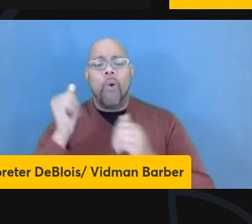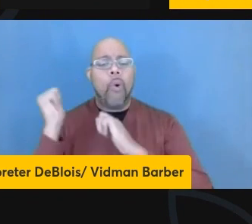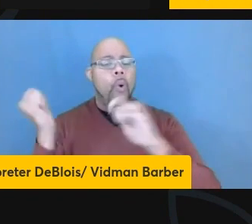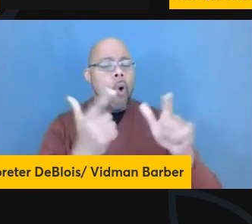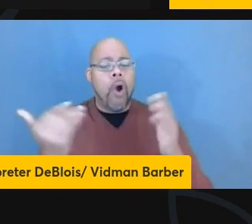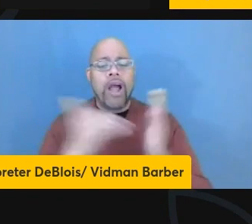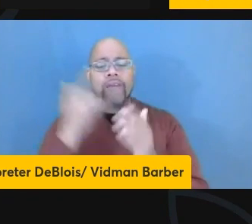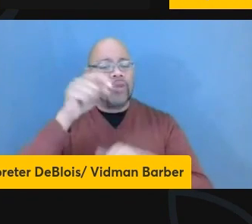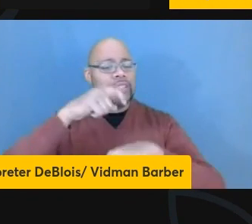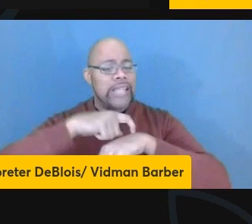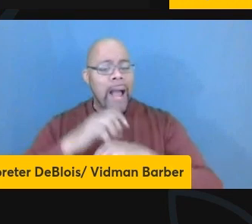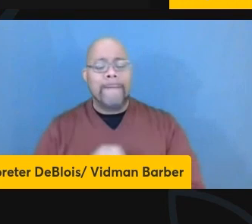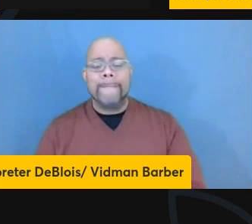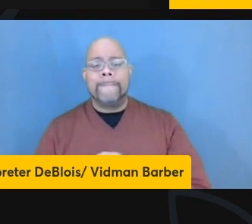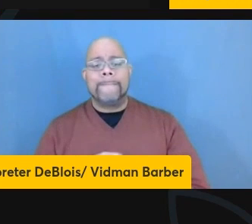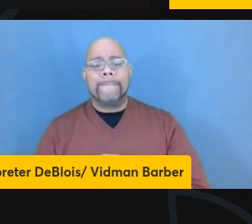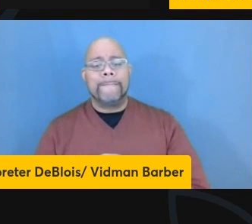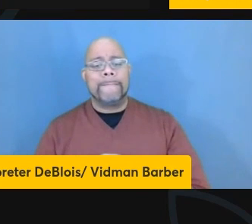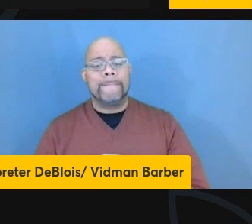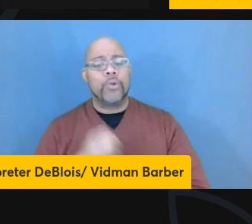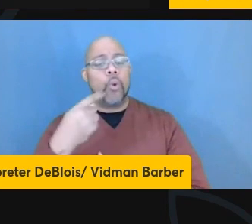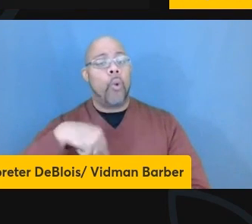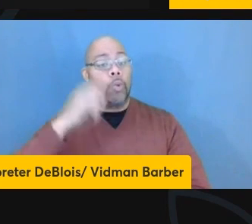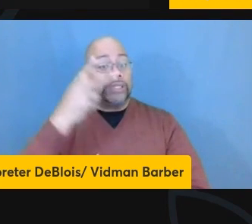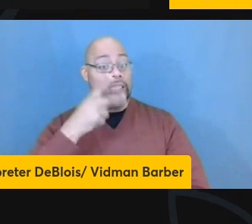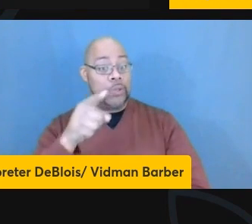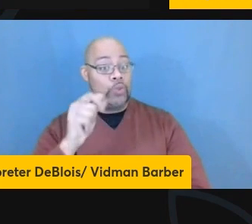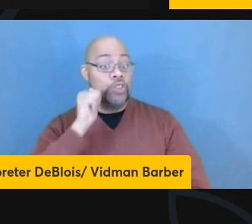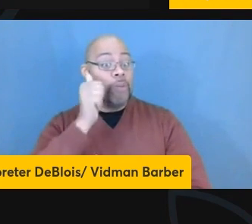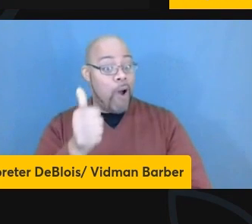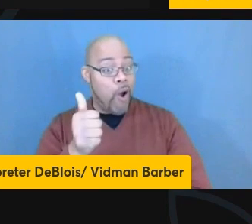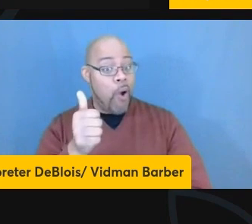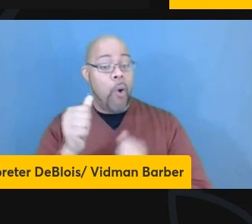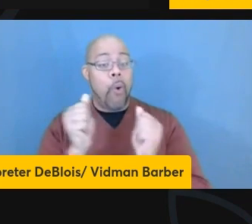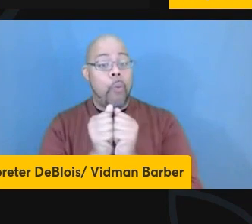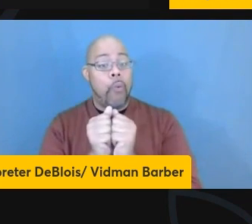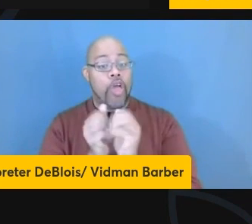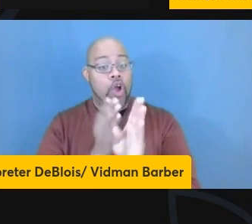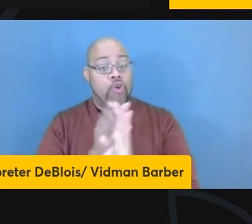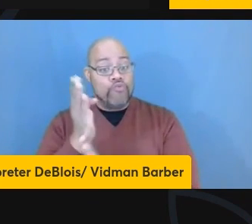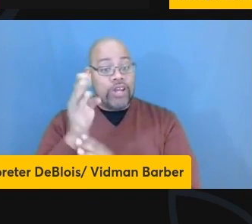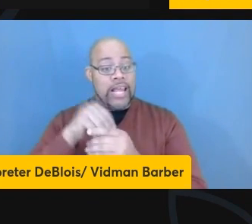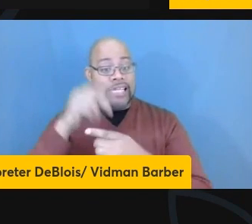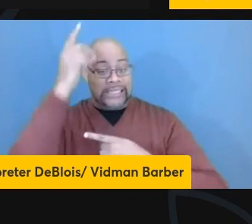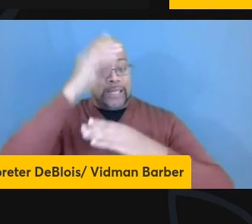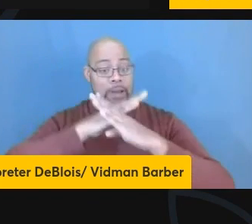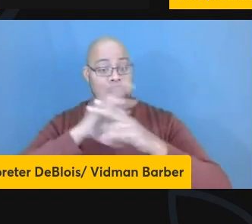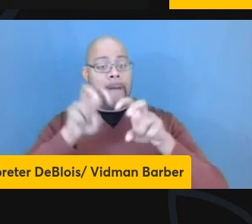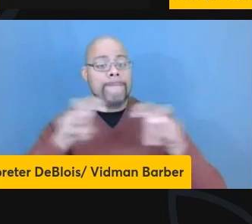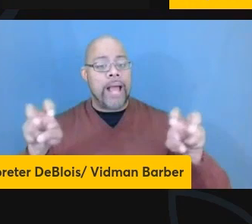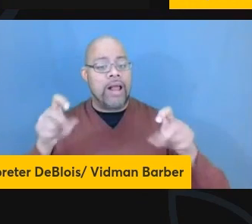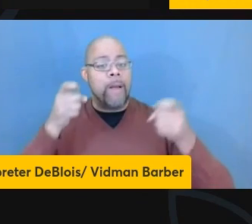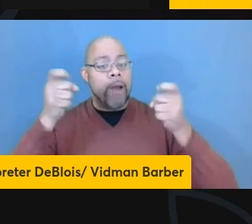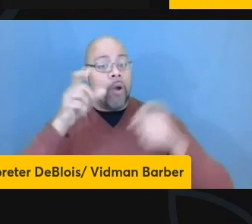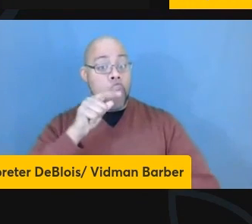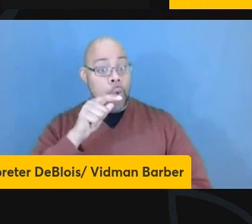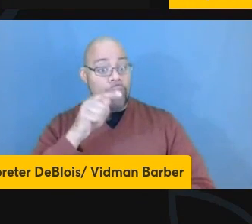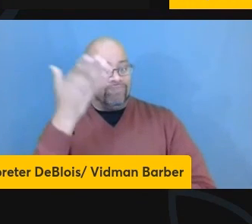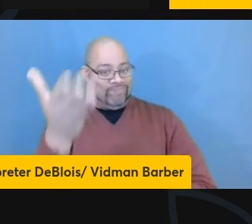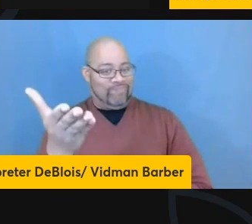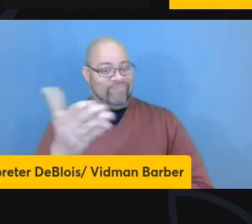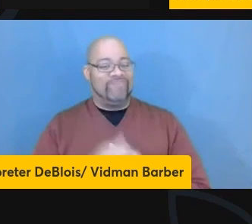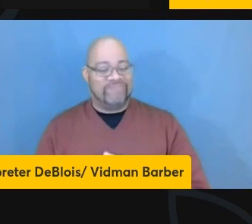for your time. So we will see you tomorrow with the Careers in Immunology panel moderated by yours